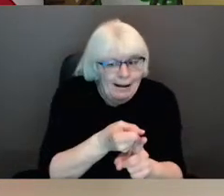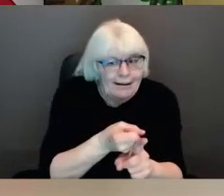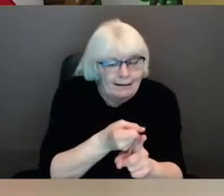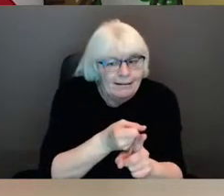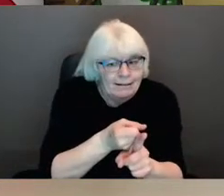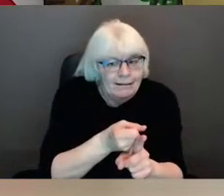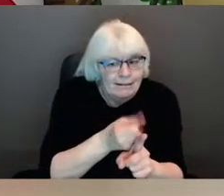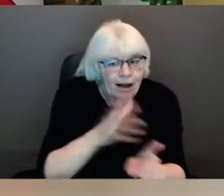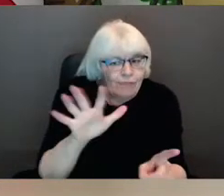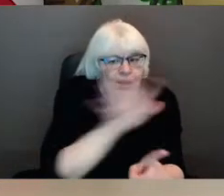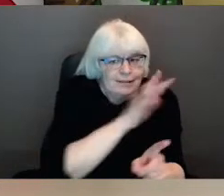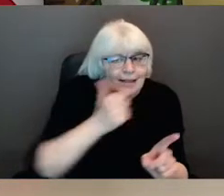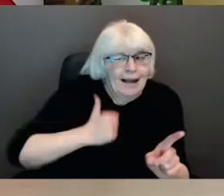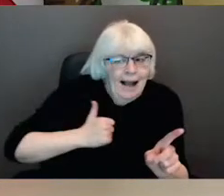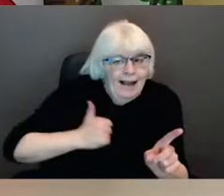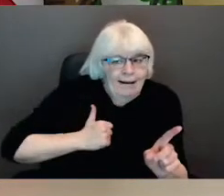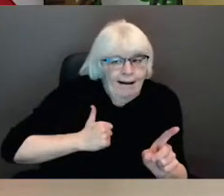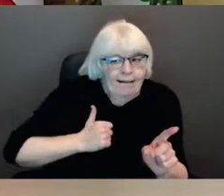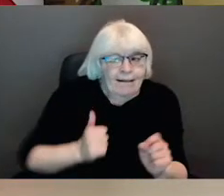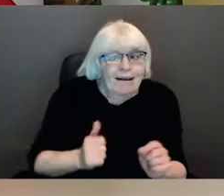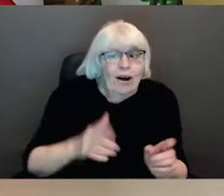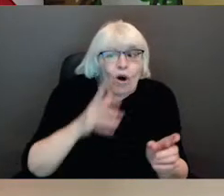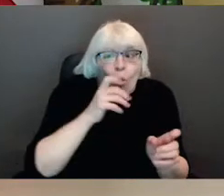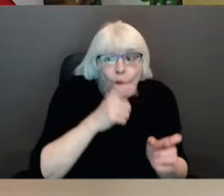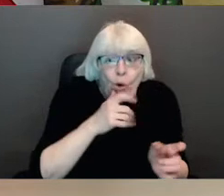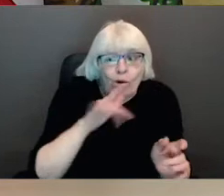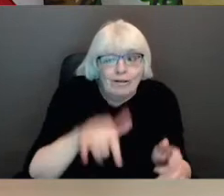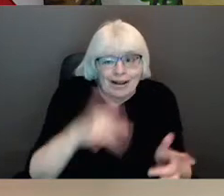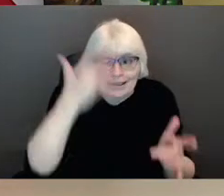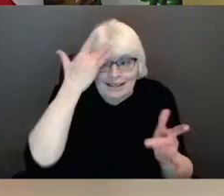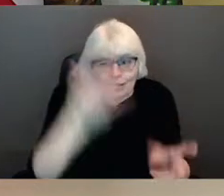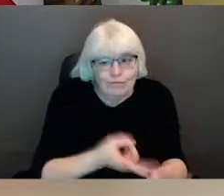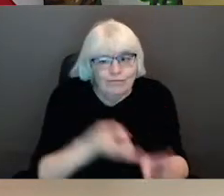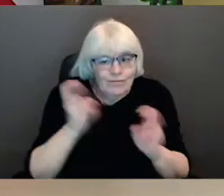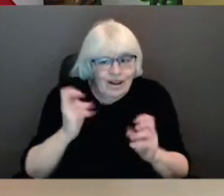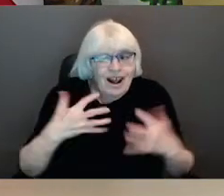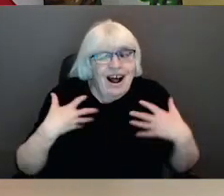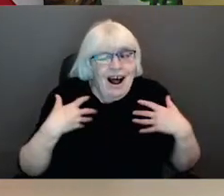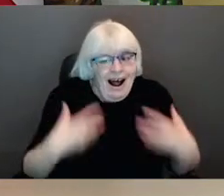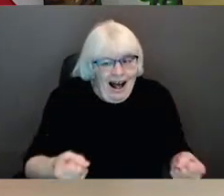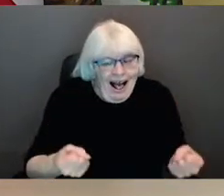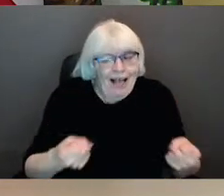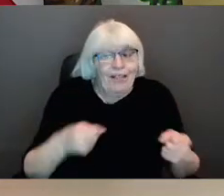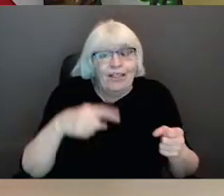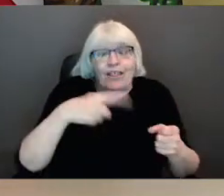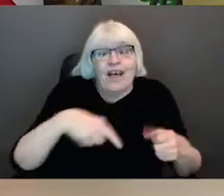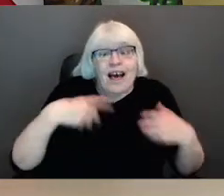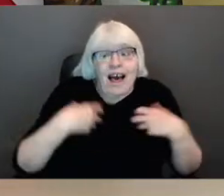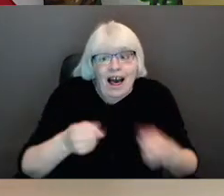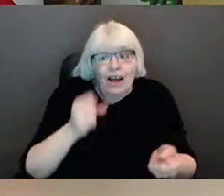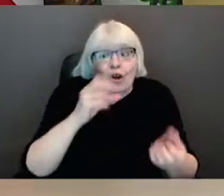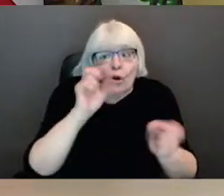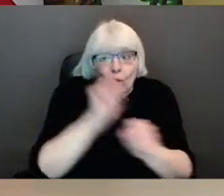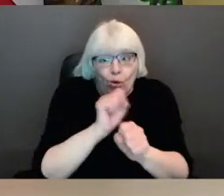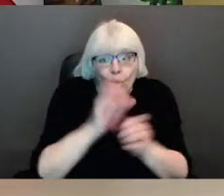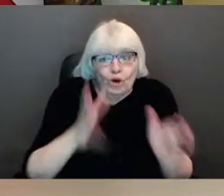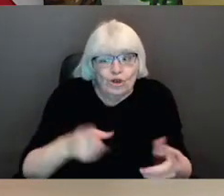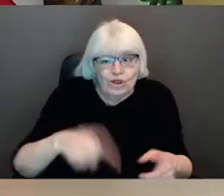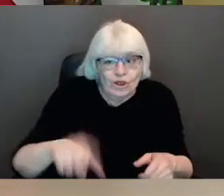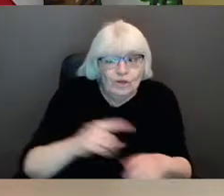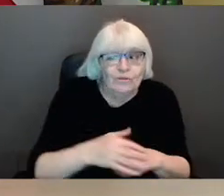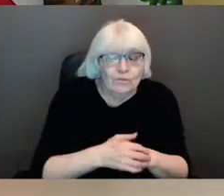those getting ill from COVID-19. As of 8 o'clock this morning, there are 362 new cases